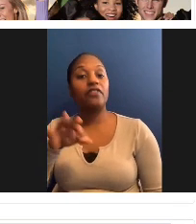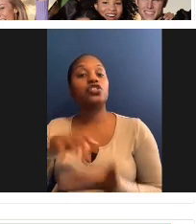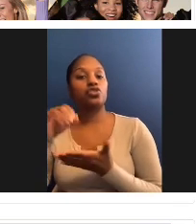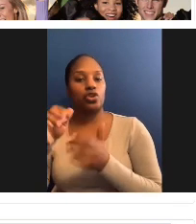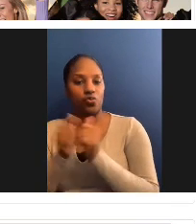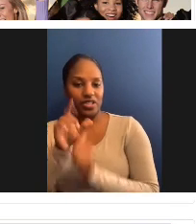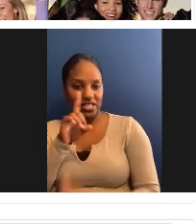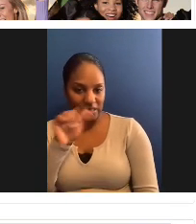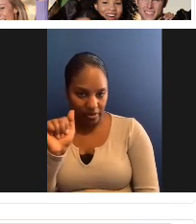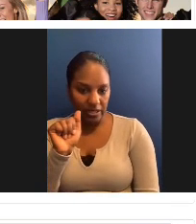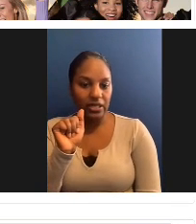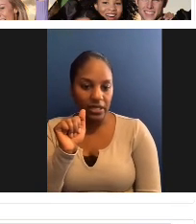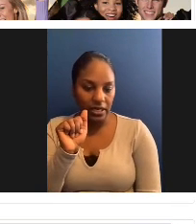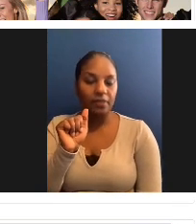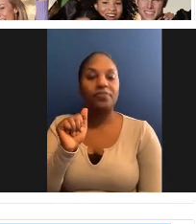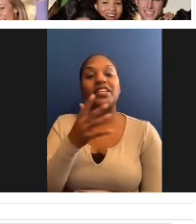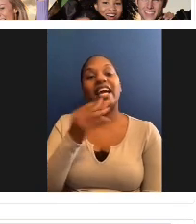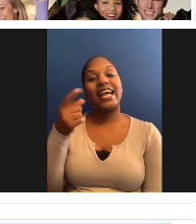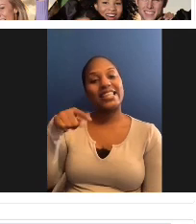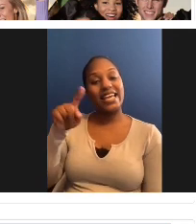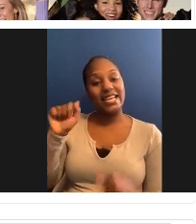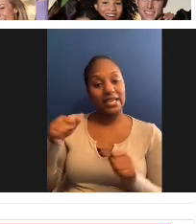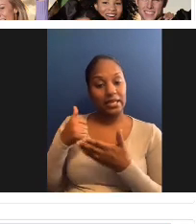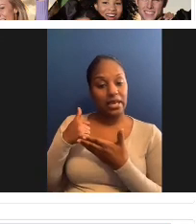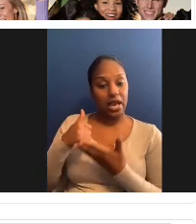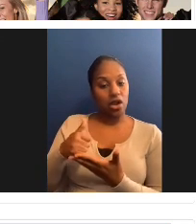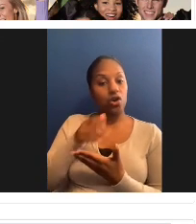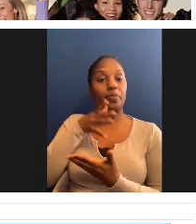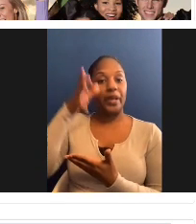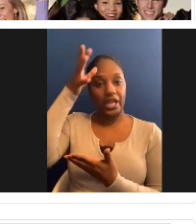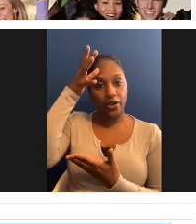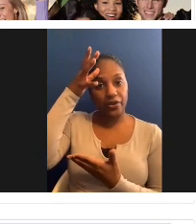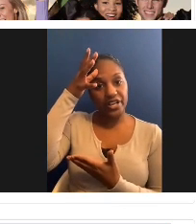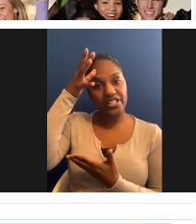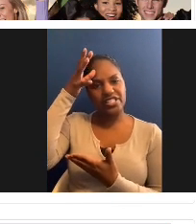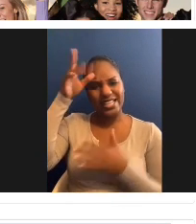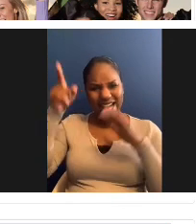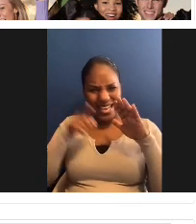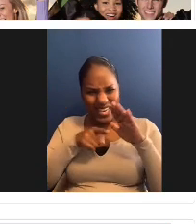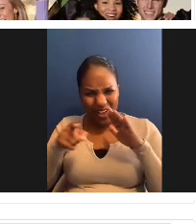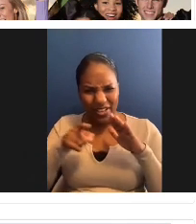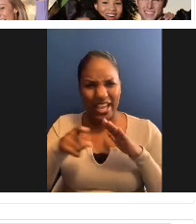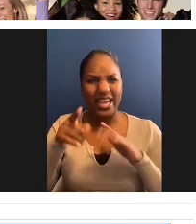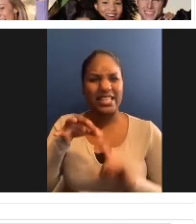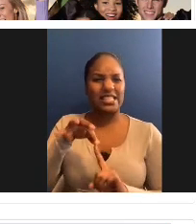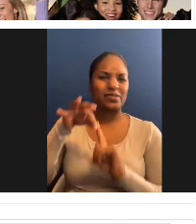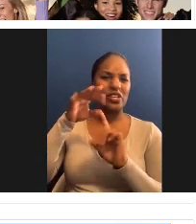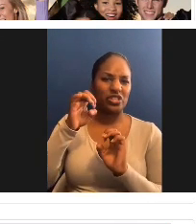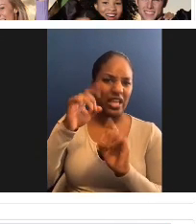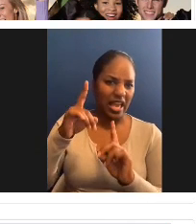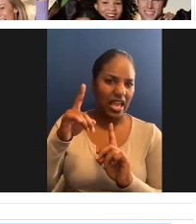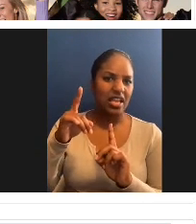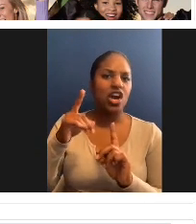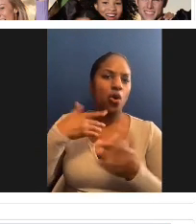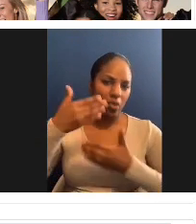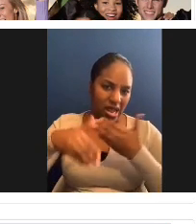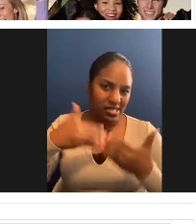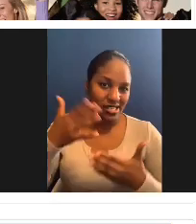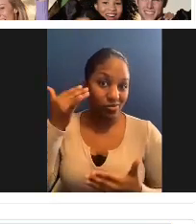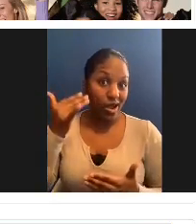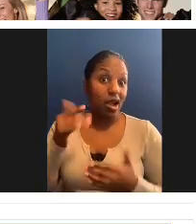a disability, and they can help parents navigate the special ed process as well as help